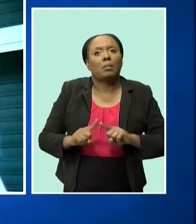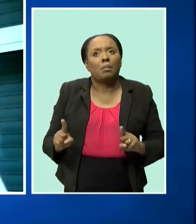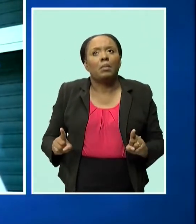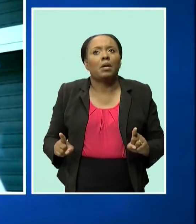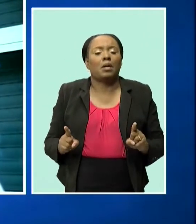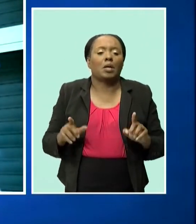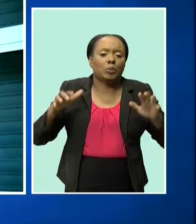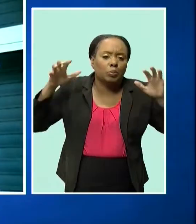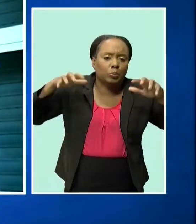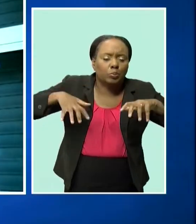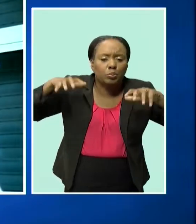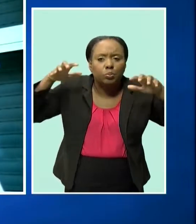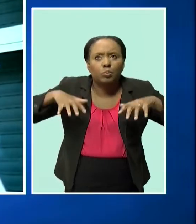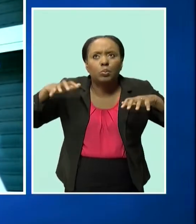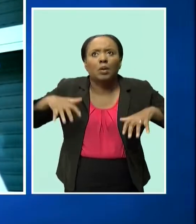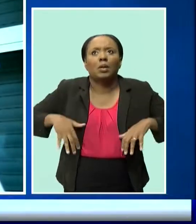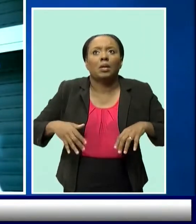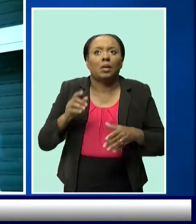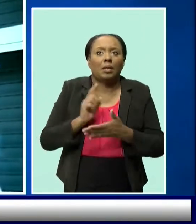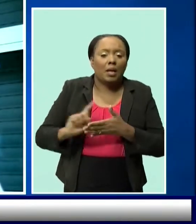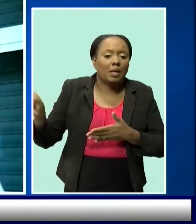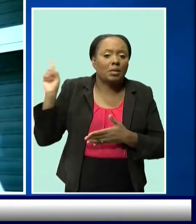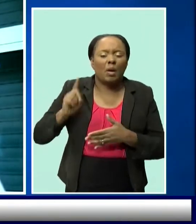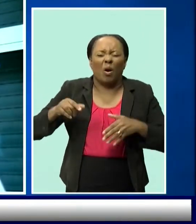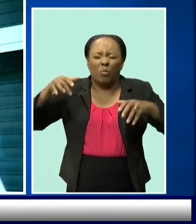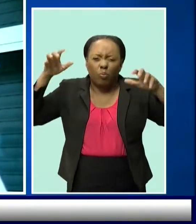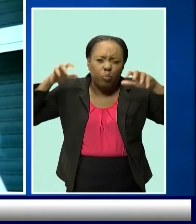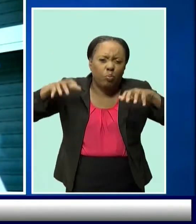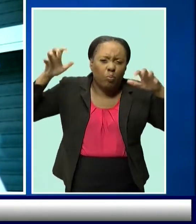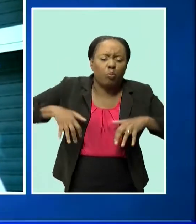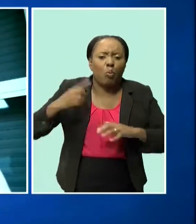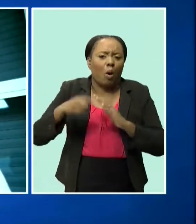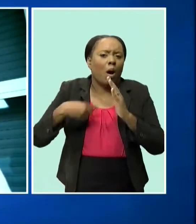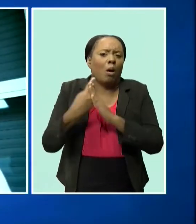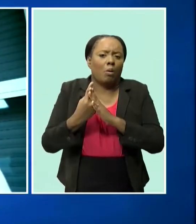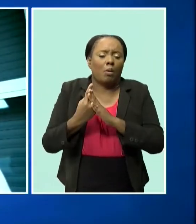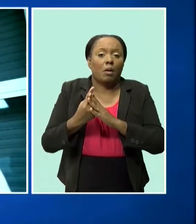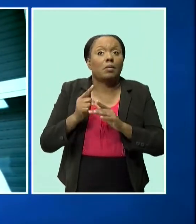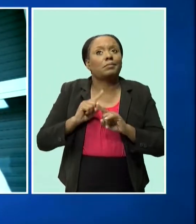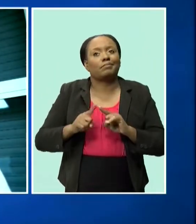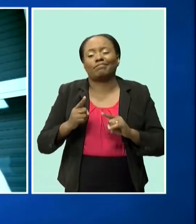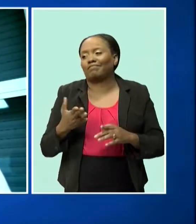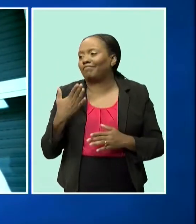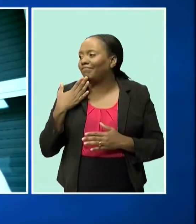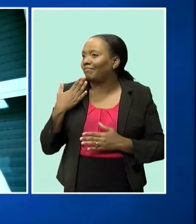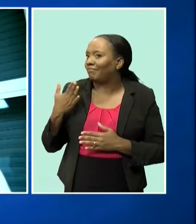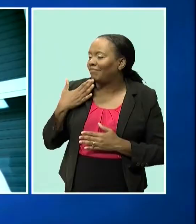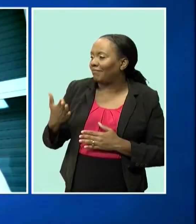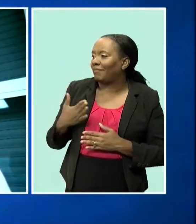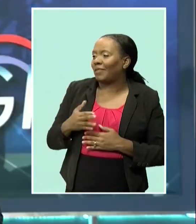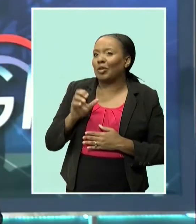than what happened last week. Last week, it happened within an hour. Okay. Thank you so much for updating us, as always, Sabu.